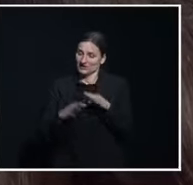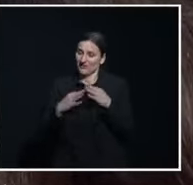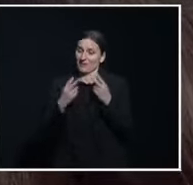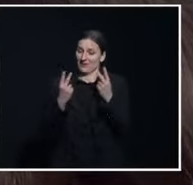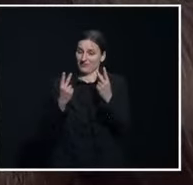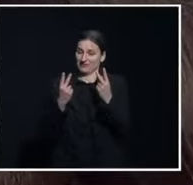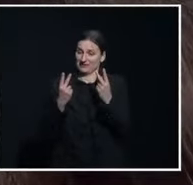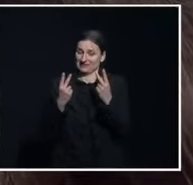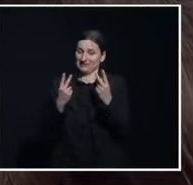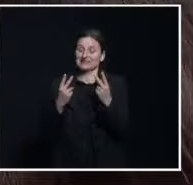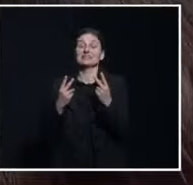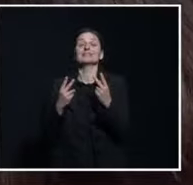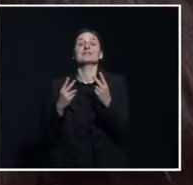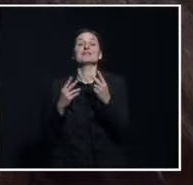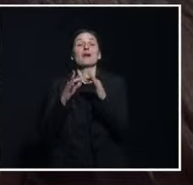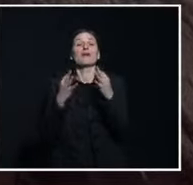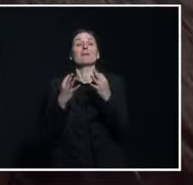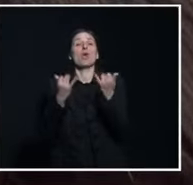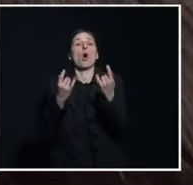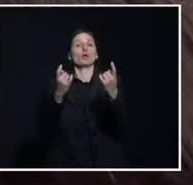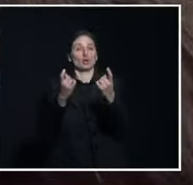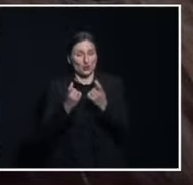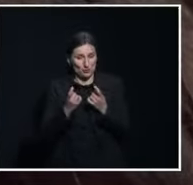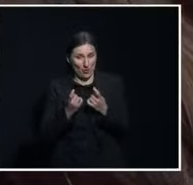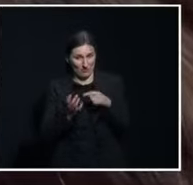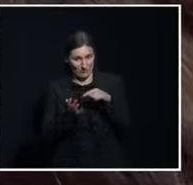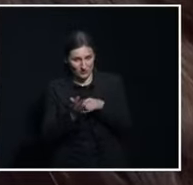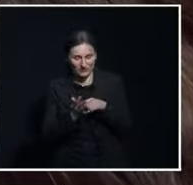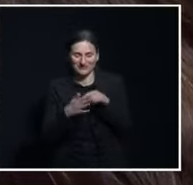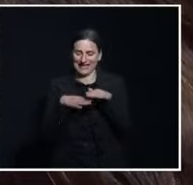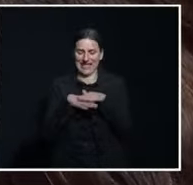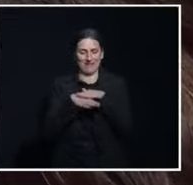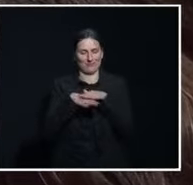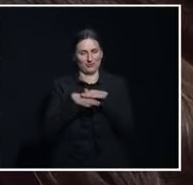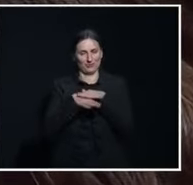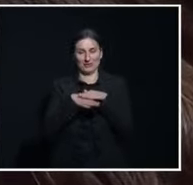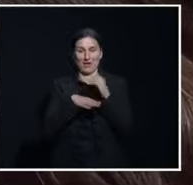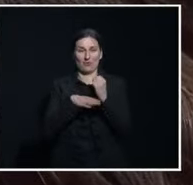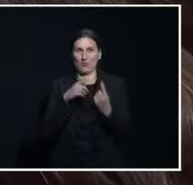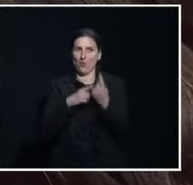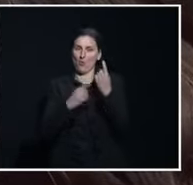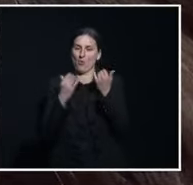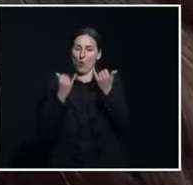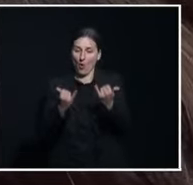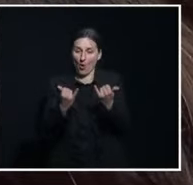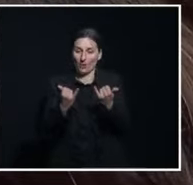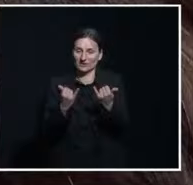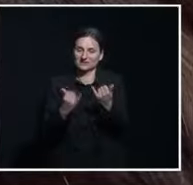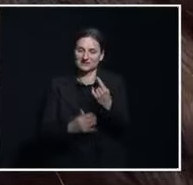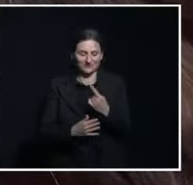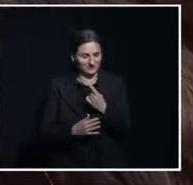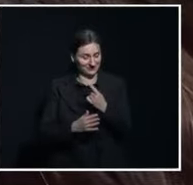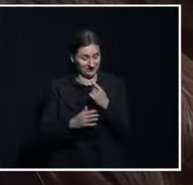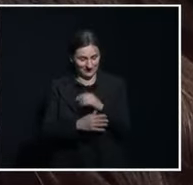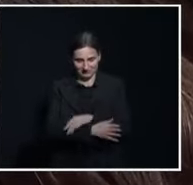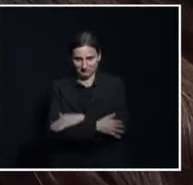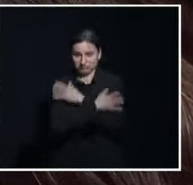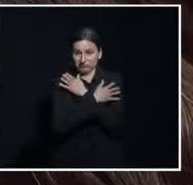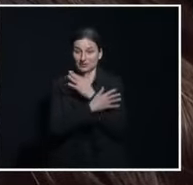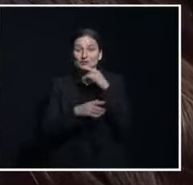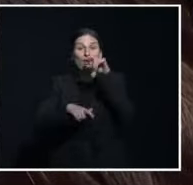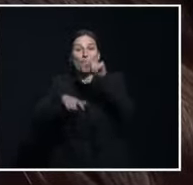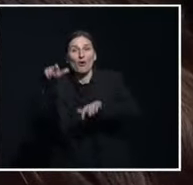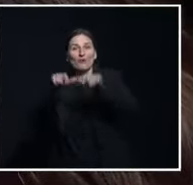family here that's here because of this. We're very emotional about this. We're very moved by the fact that so many